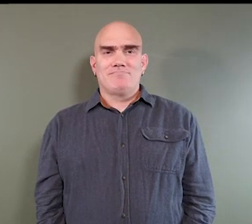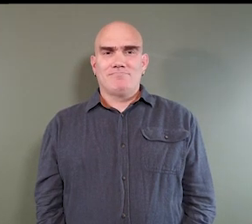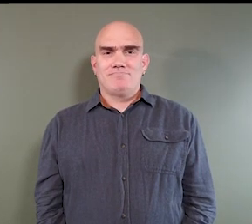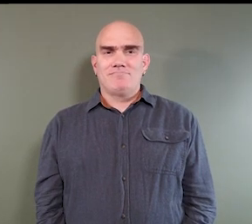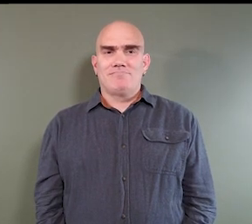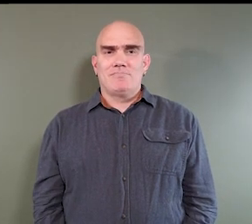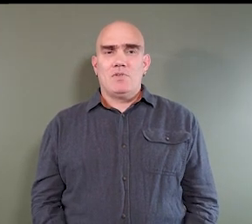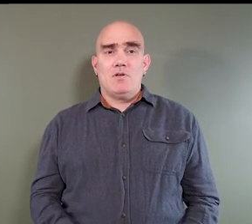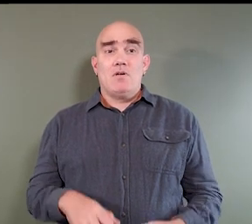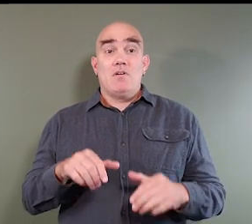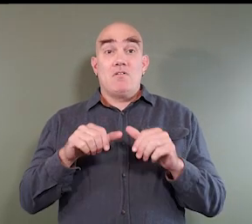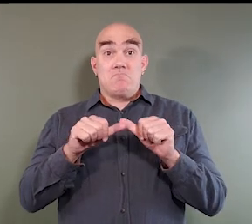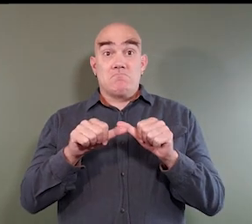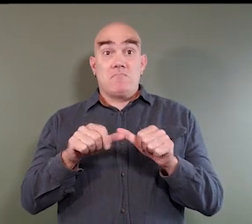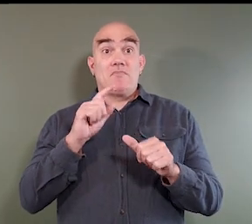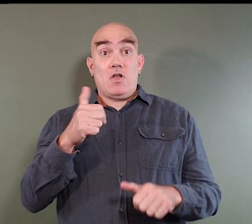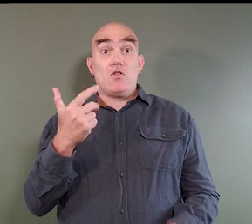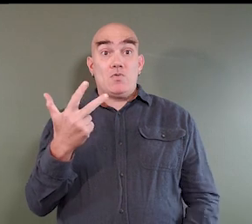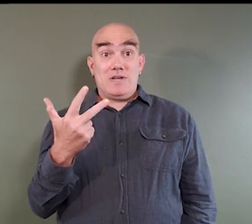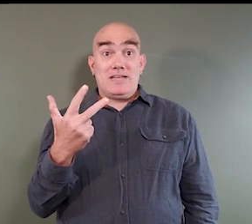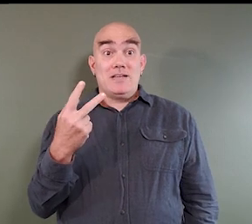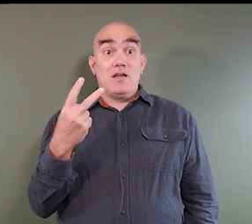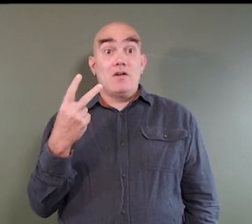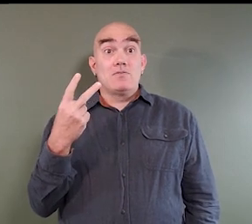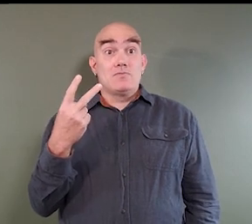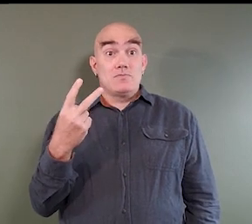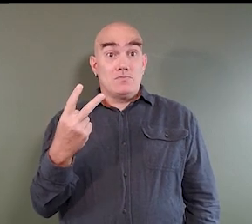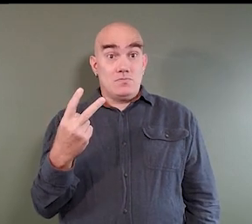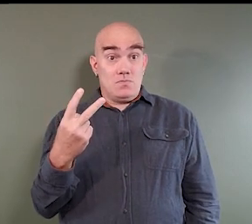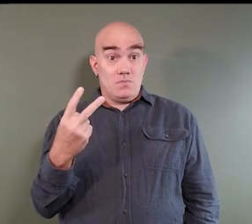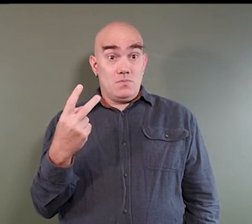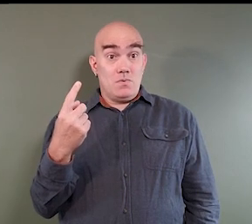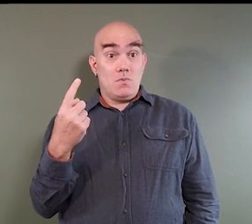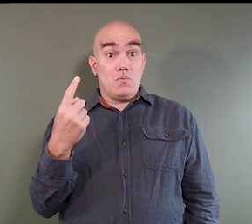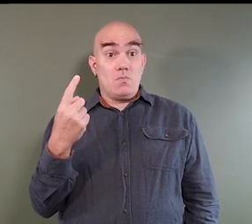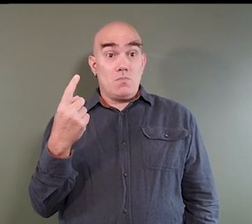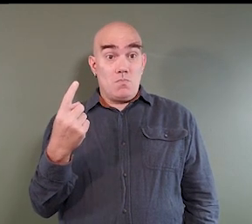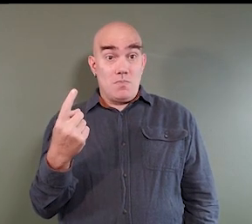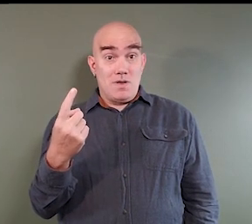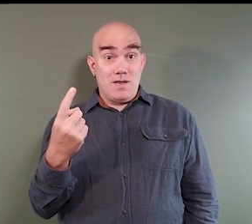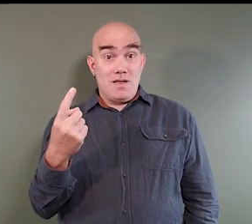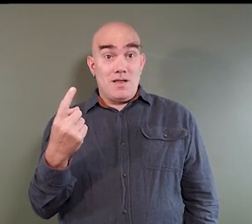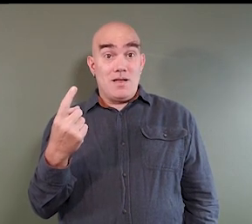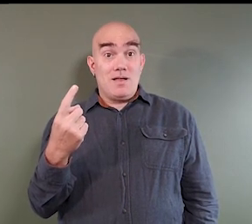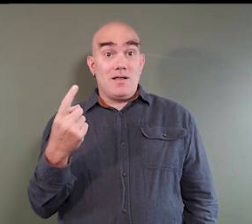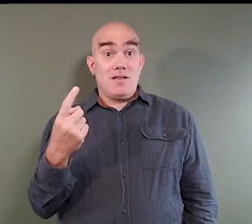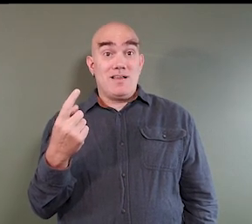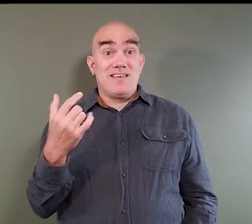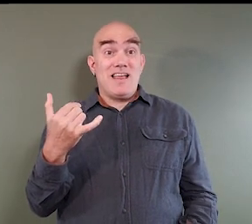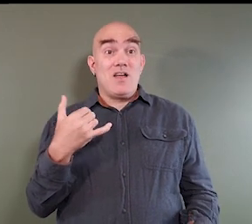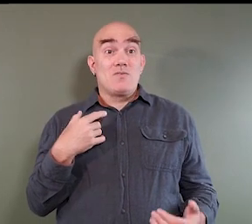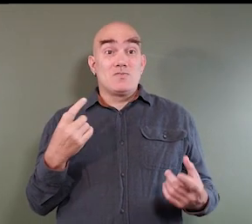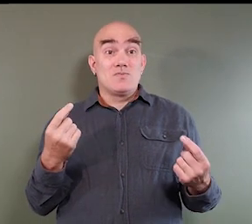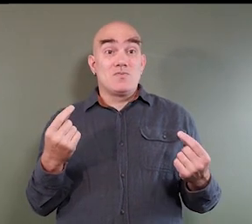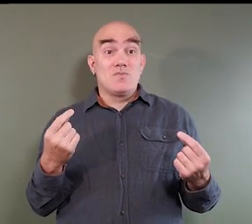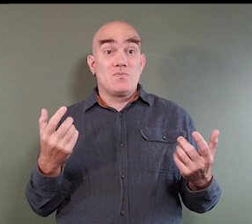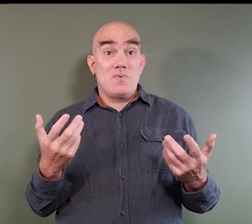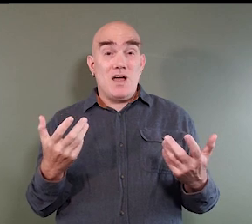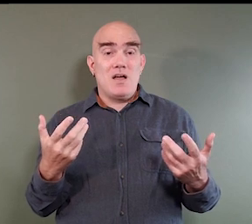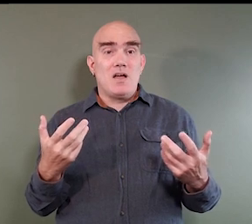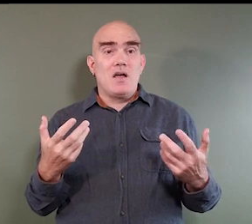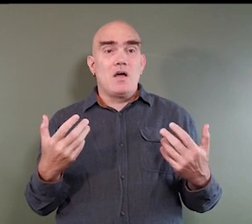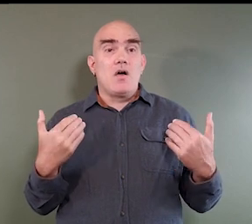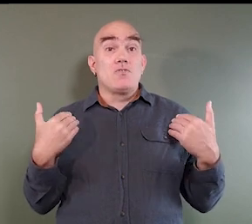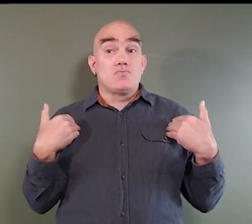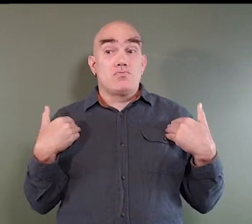Gonna roll for another 3, 2, and 1. What we're gonna do is now we're gonna shoulder roll, shoulder shrug, and